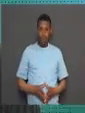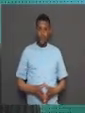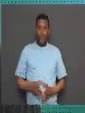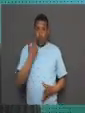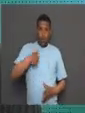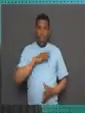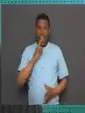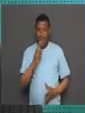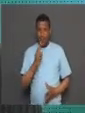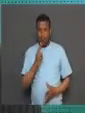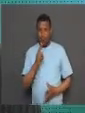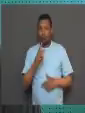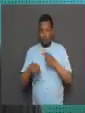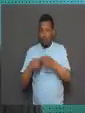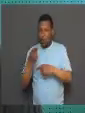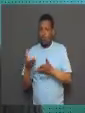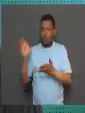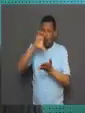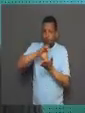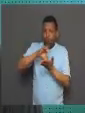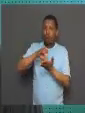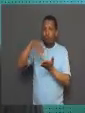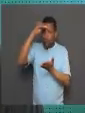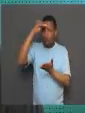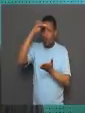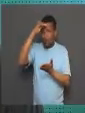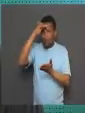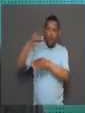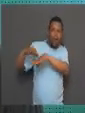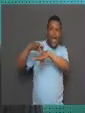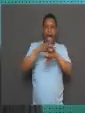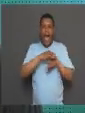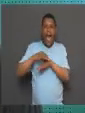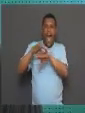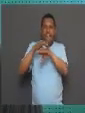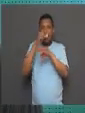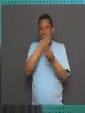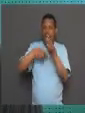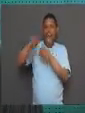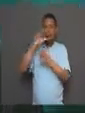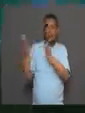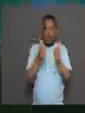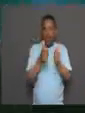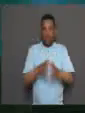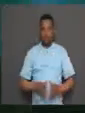We are going to review what we have learnt about the Earth's atmosphere.